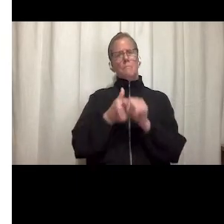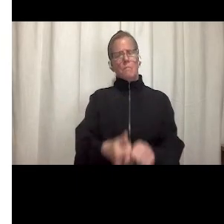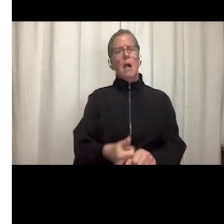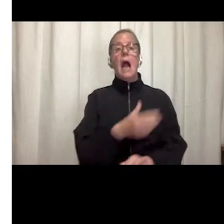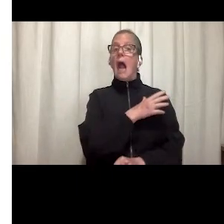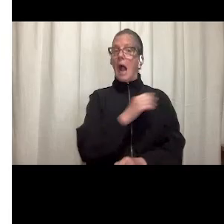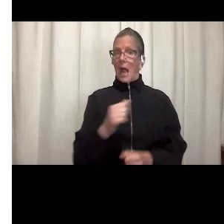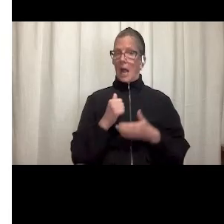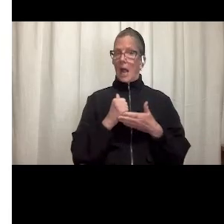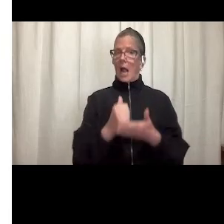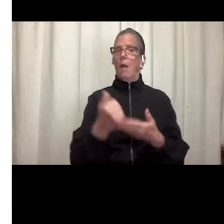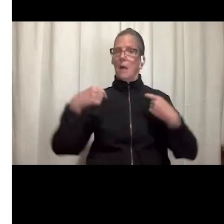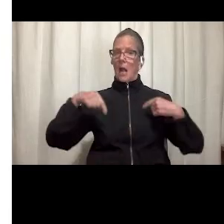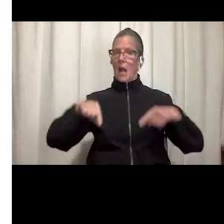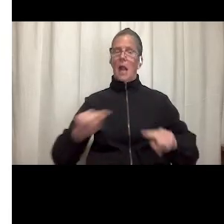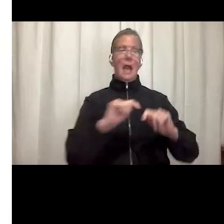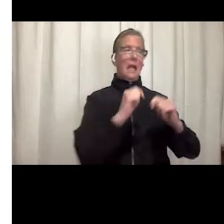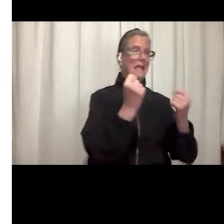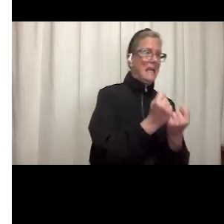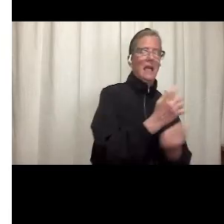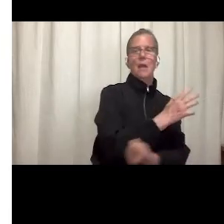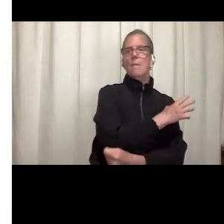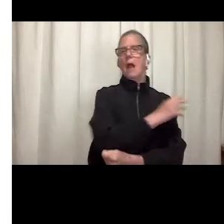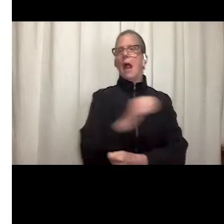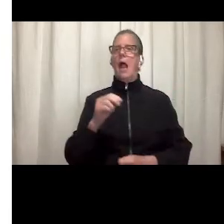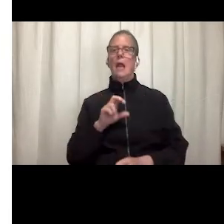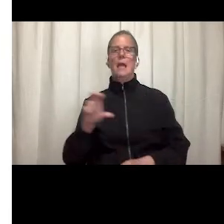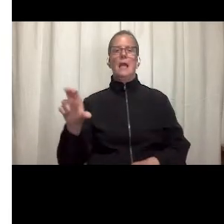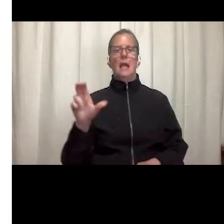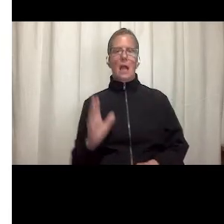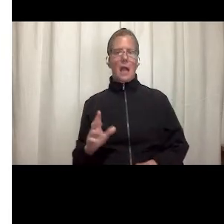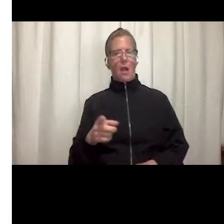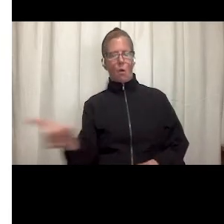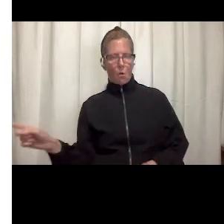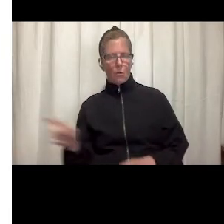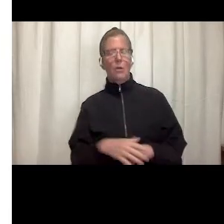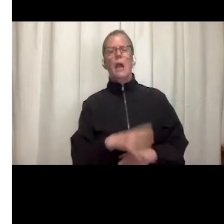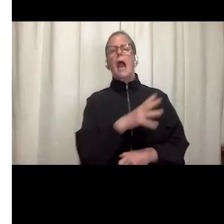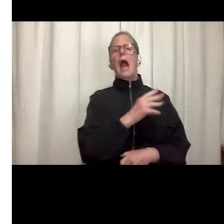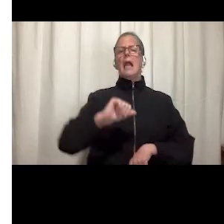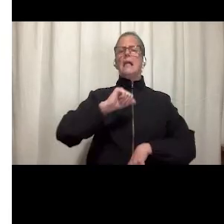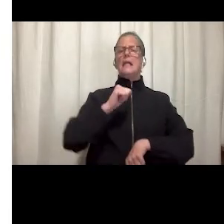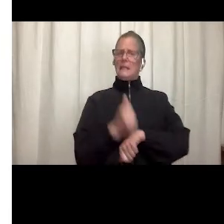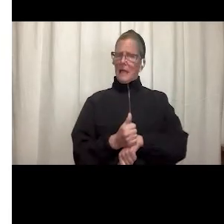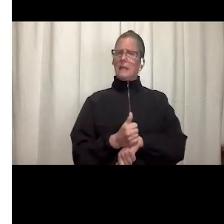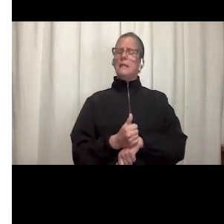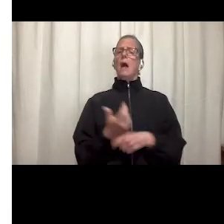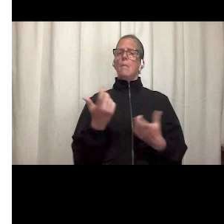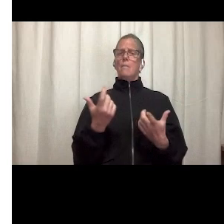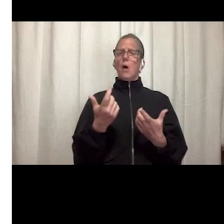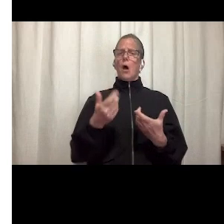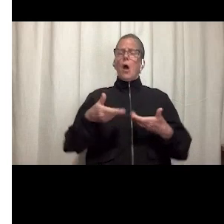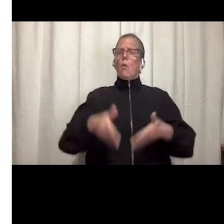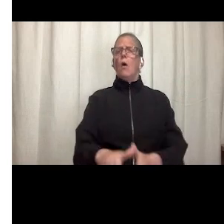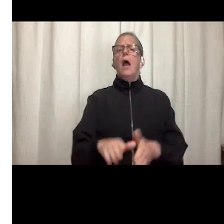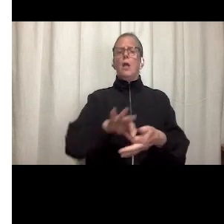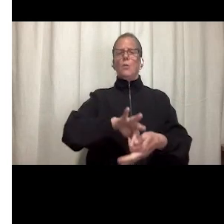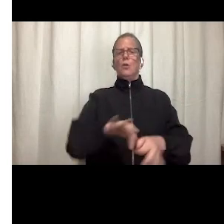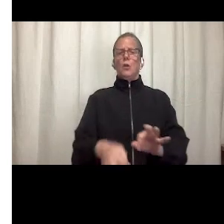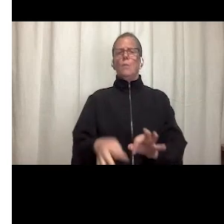stakeholders. A strong plan also lays the groundwork for interpreting and using results later.